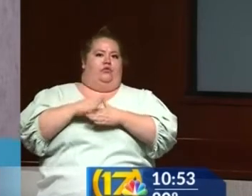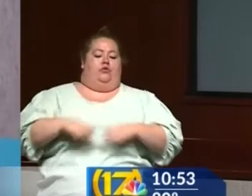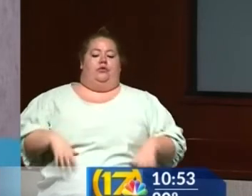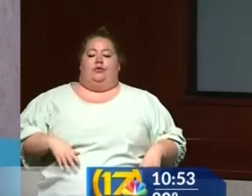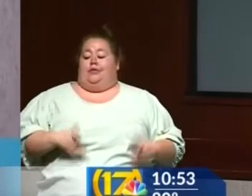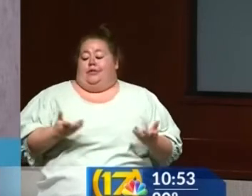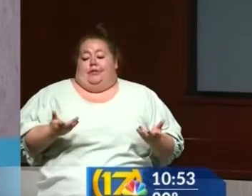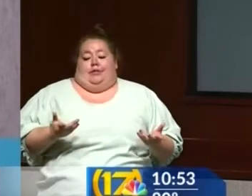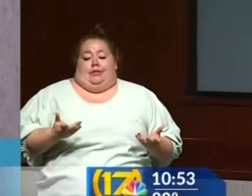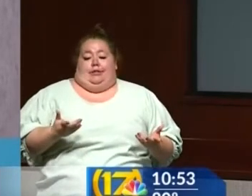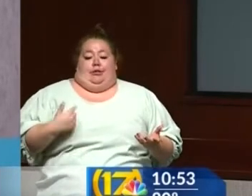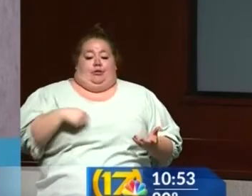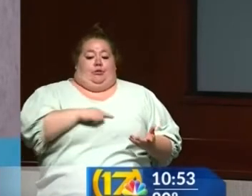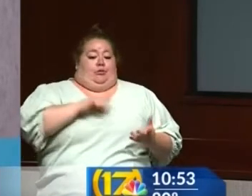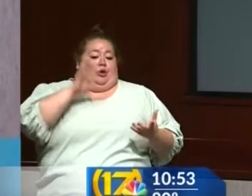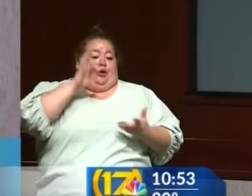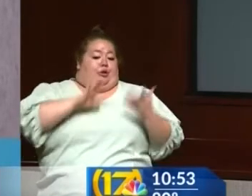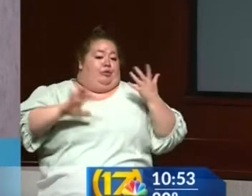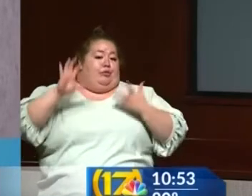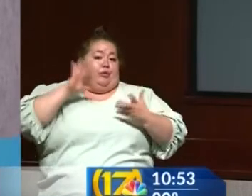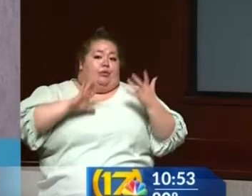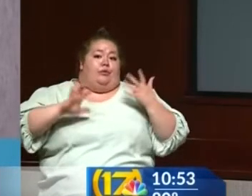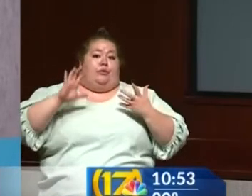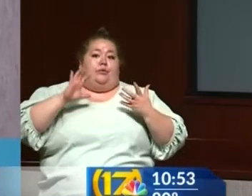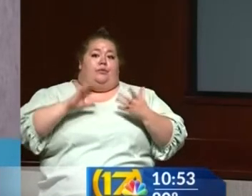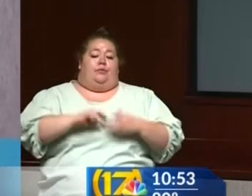we're confused.